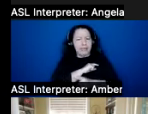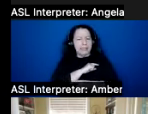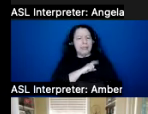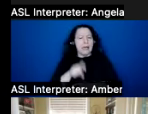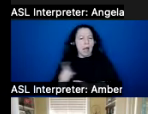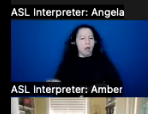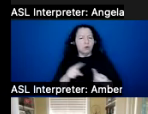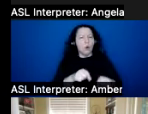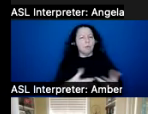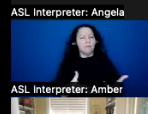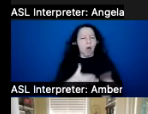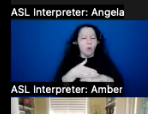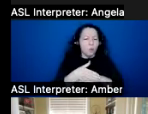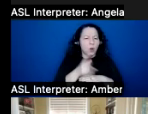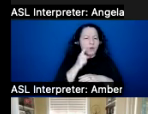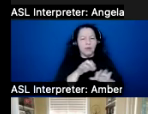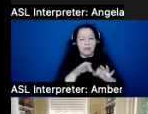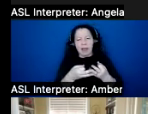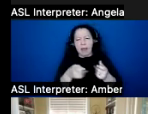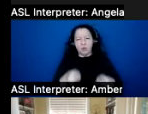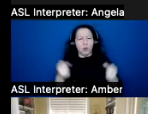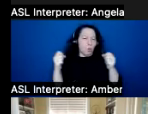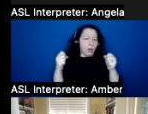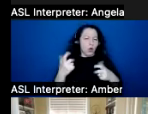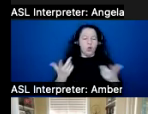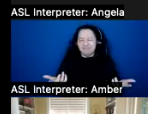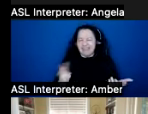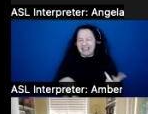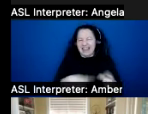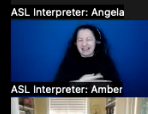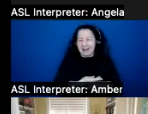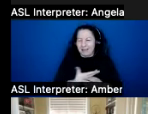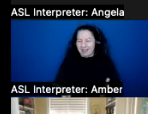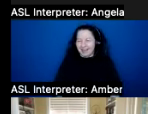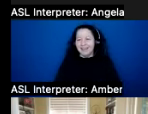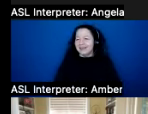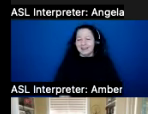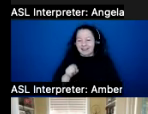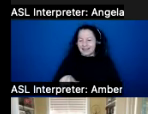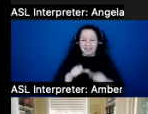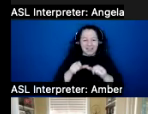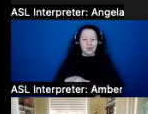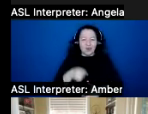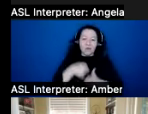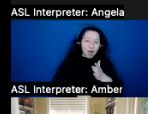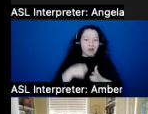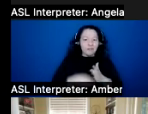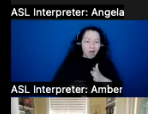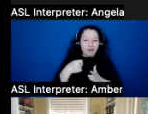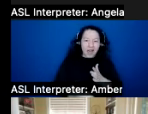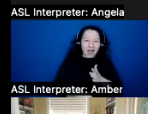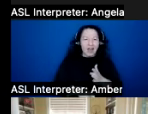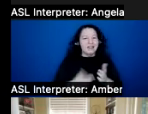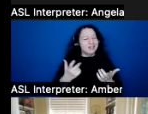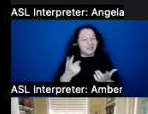this winter, things like that. I think it just doesn't make sense to me for these continued fines to be happening to like